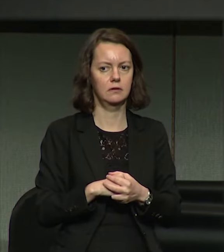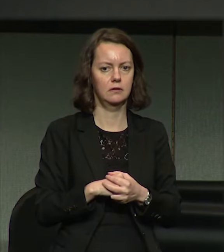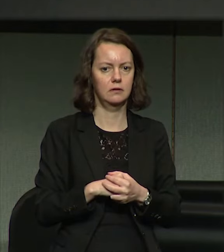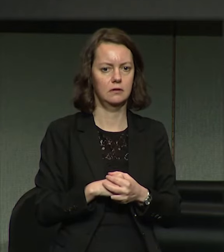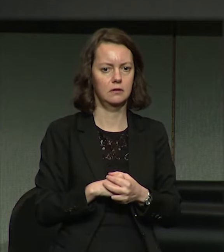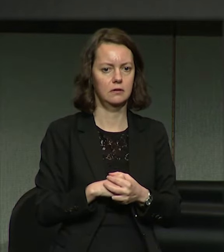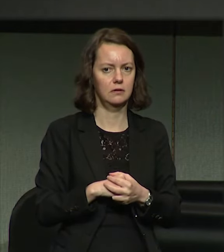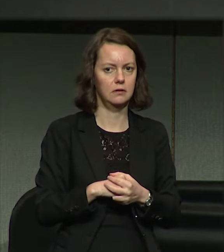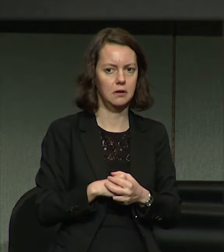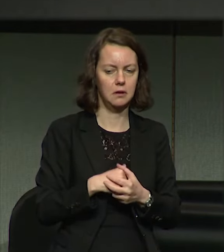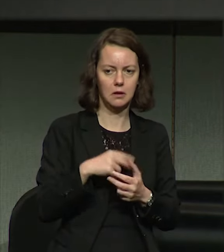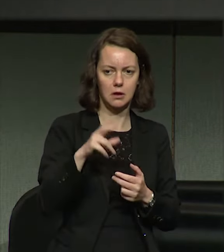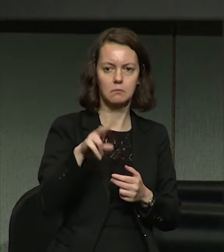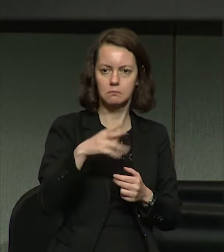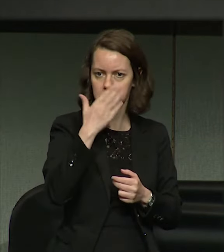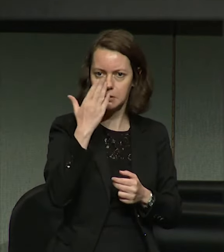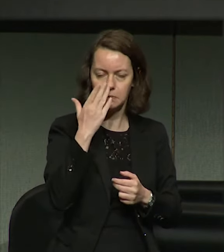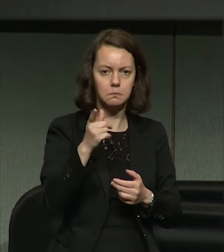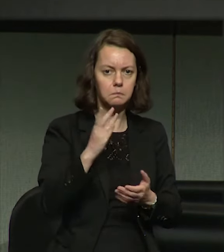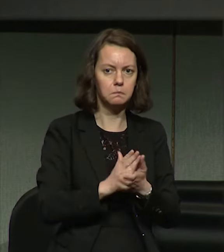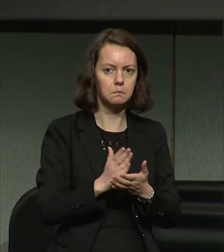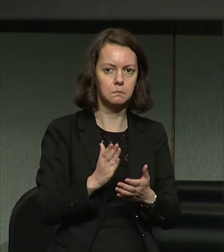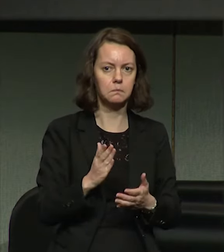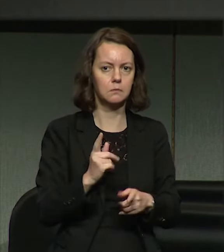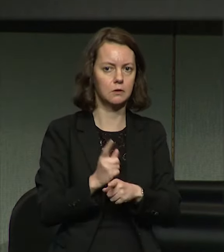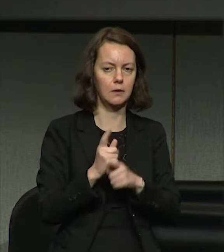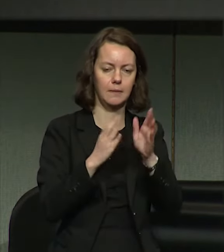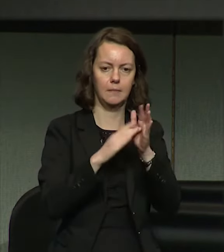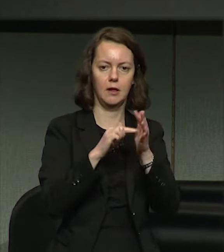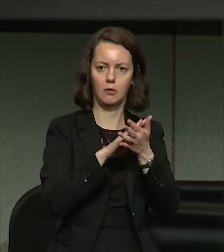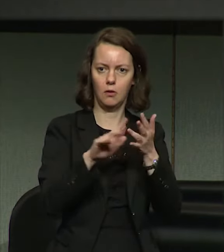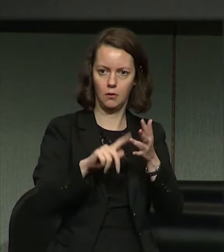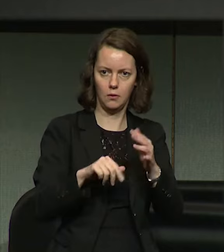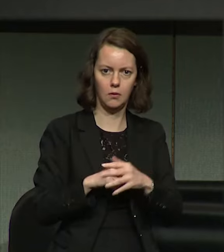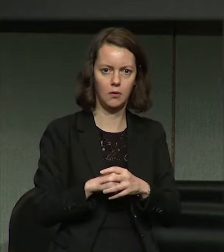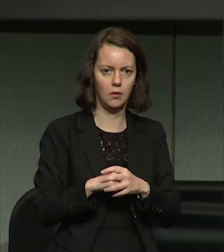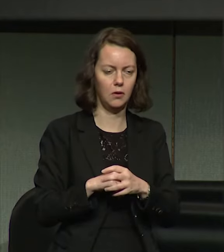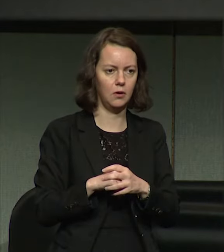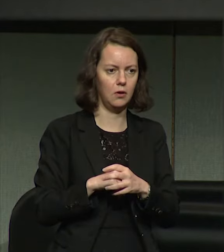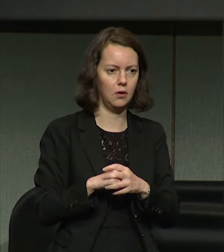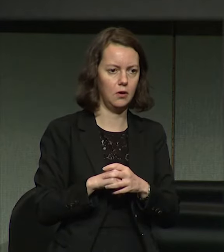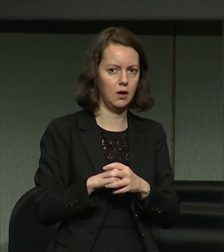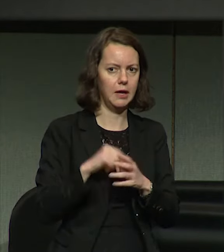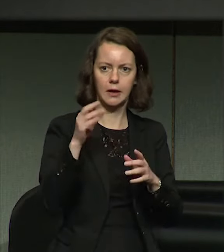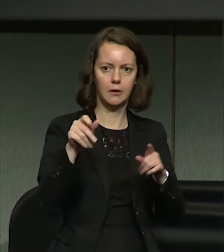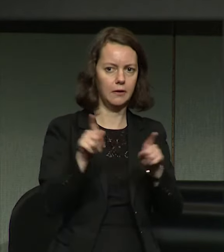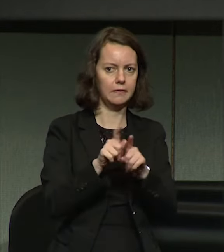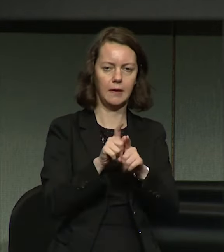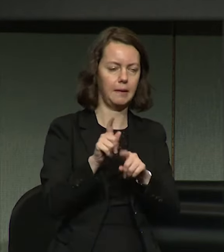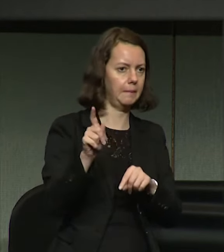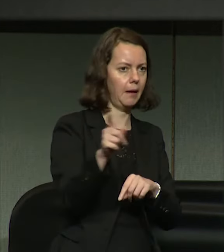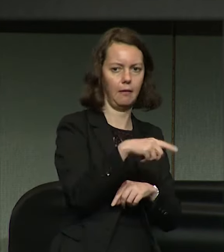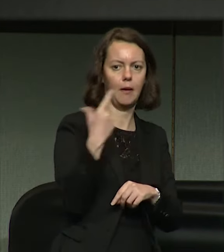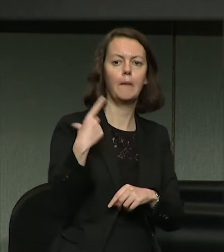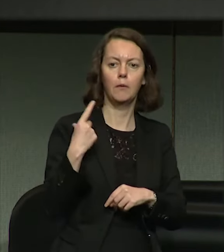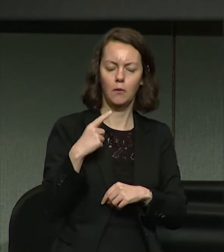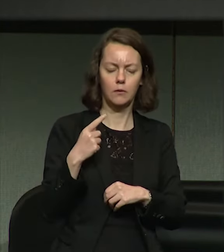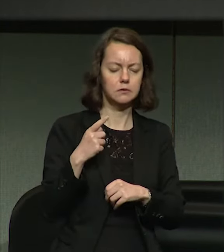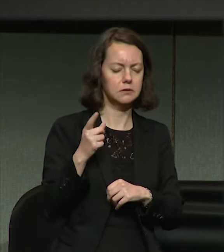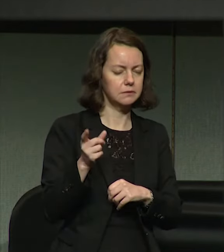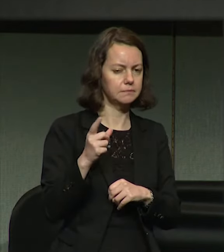and it would be clear from the smell he was talking straight with me. Hooper never bothered me in the same way that others did, though, because I